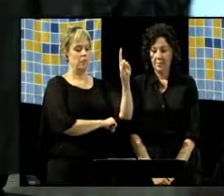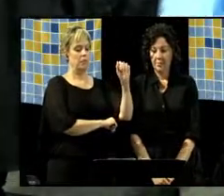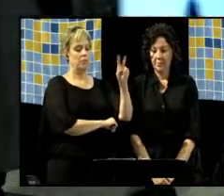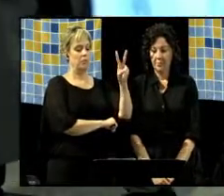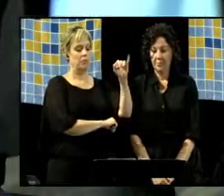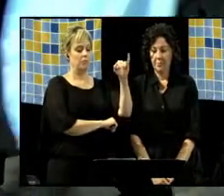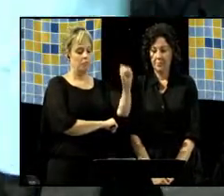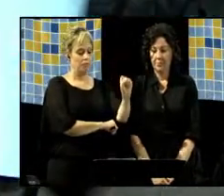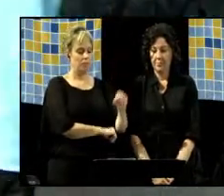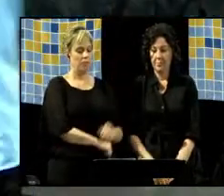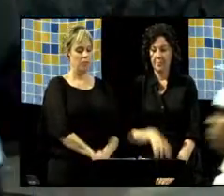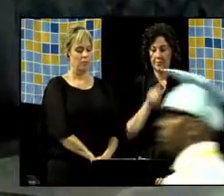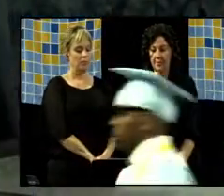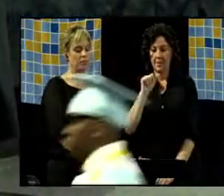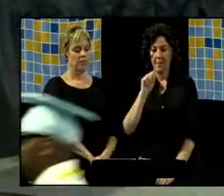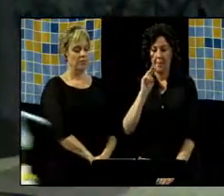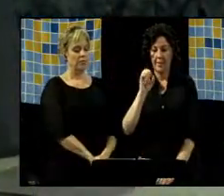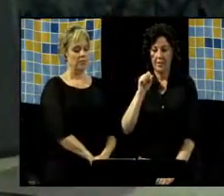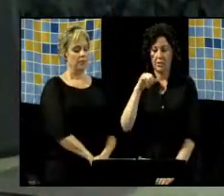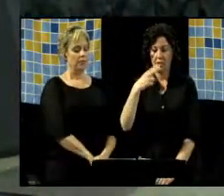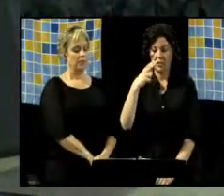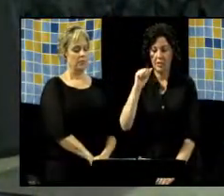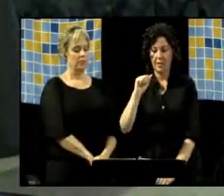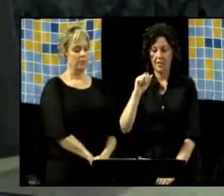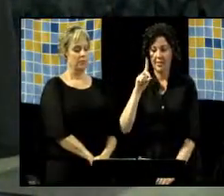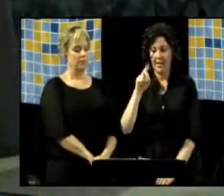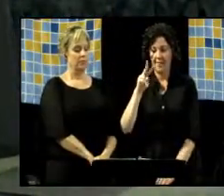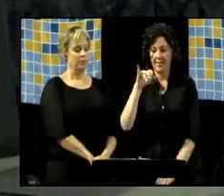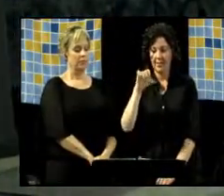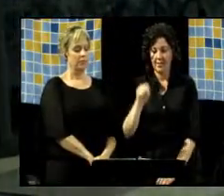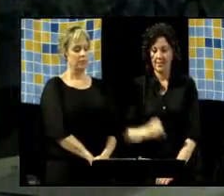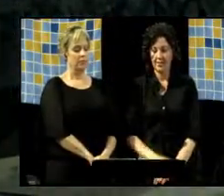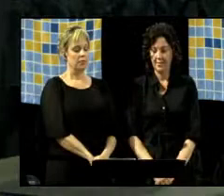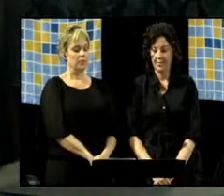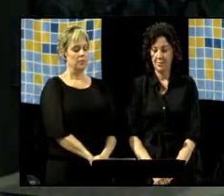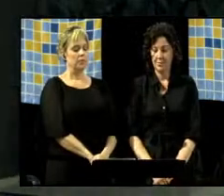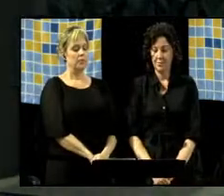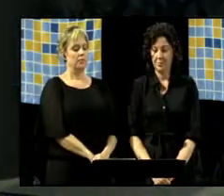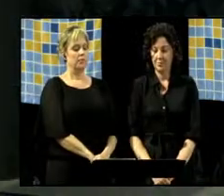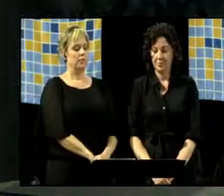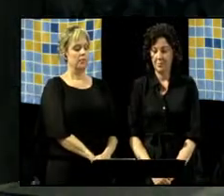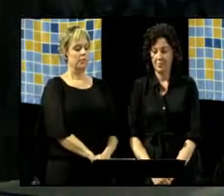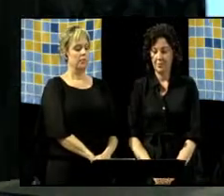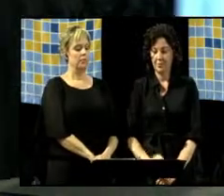Davis, Tamisha Shanice Davis,